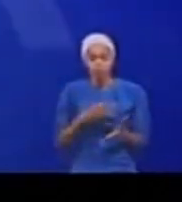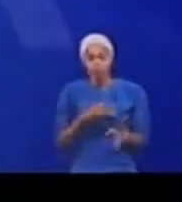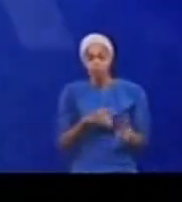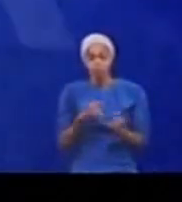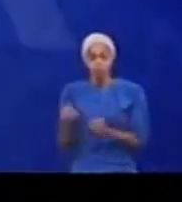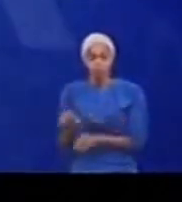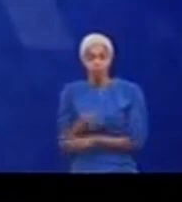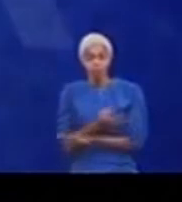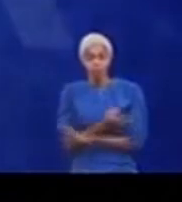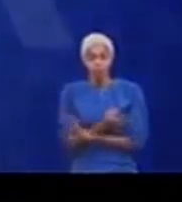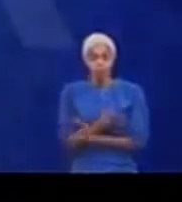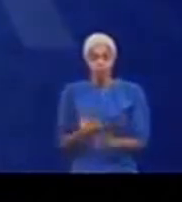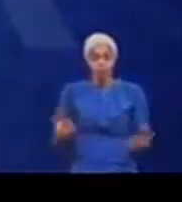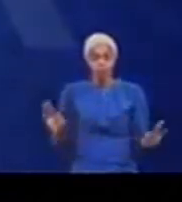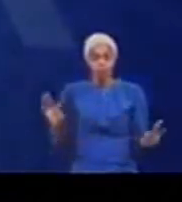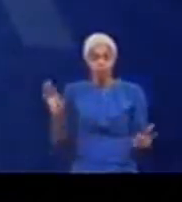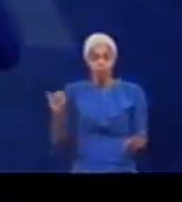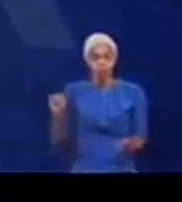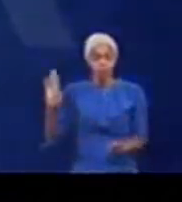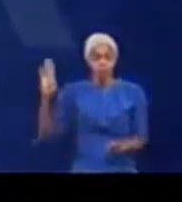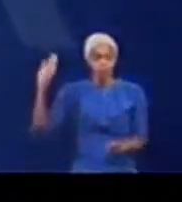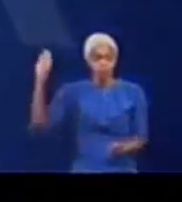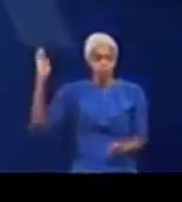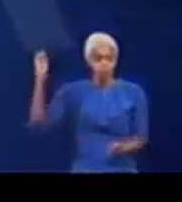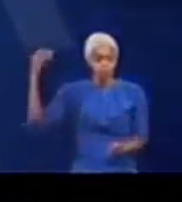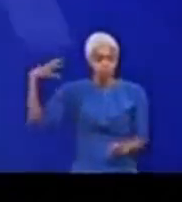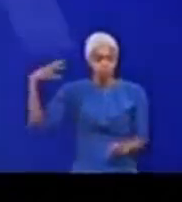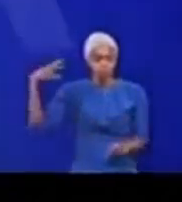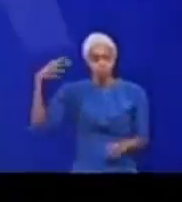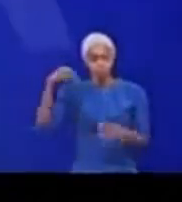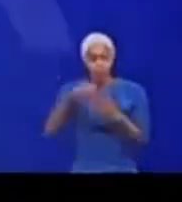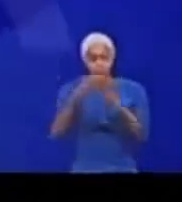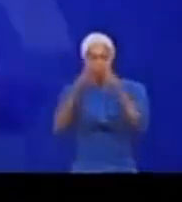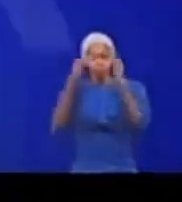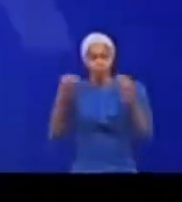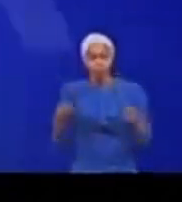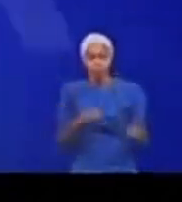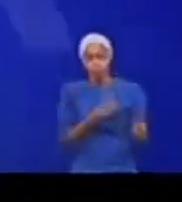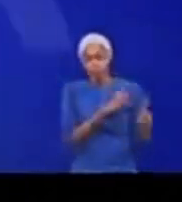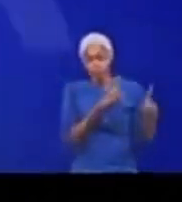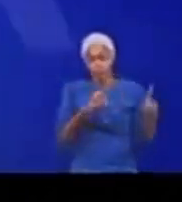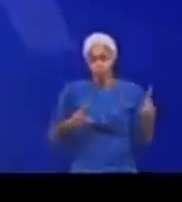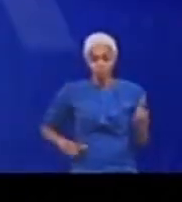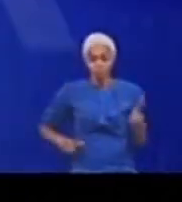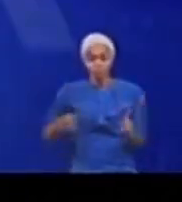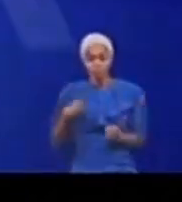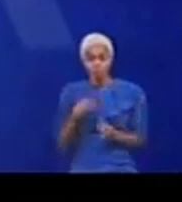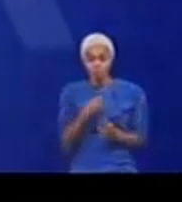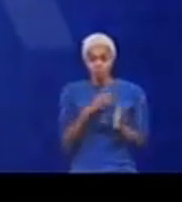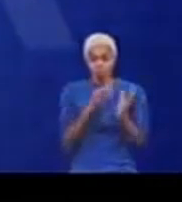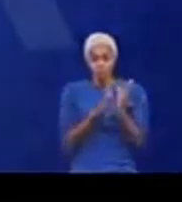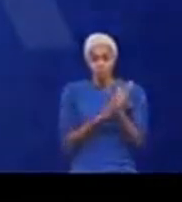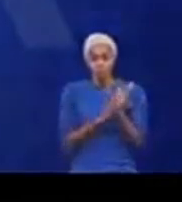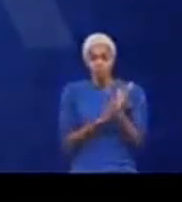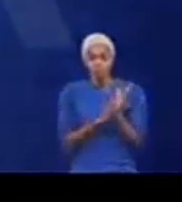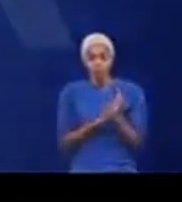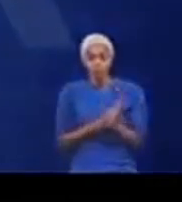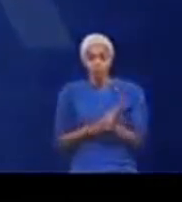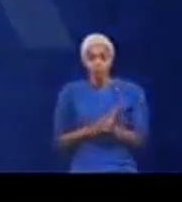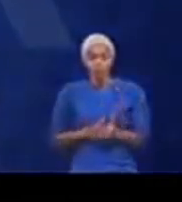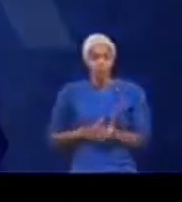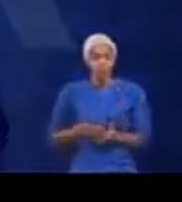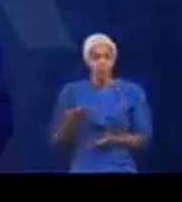are forgiven, accepted, received by his grace. Let the house of the Lord